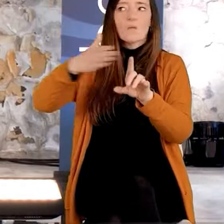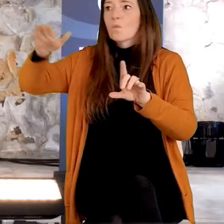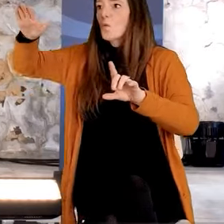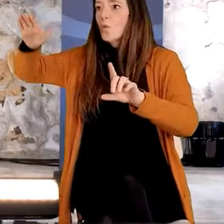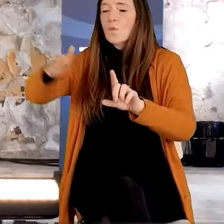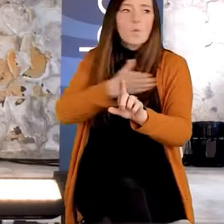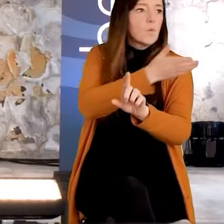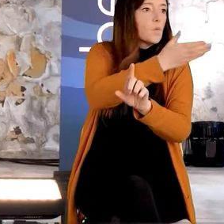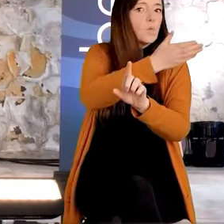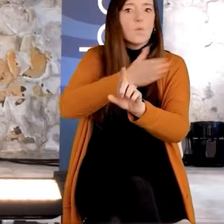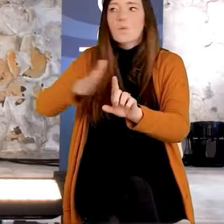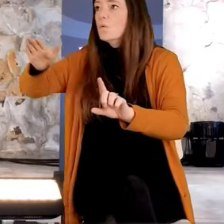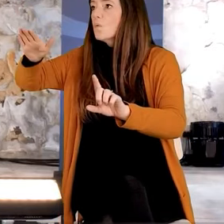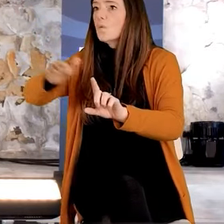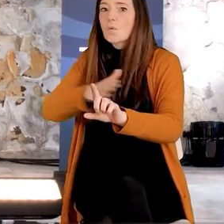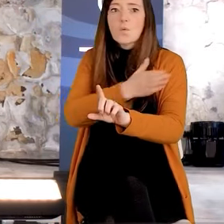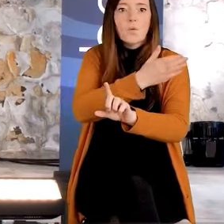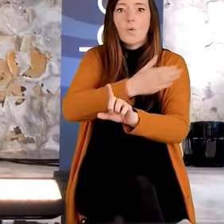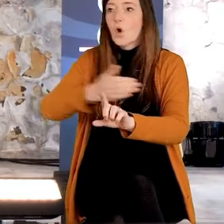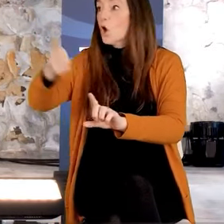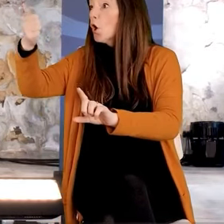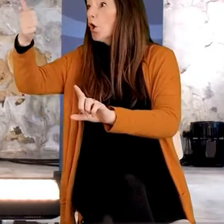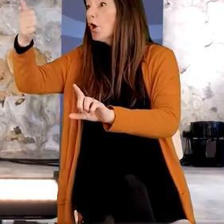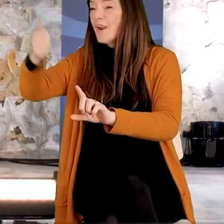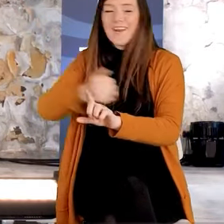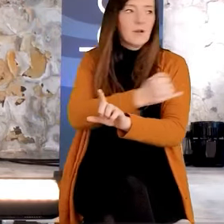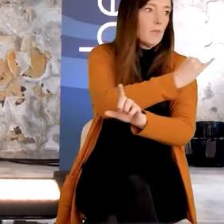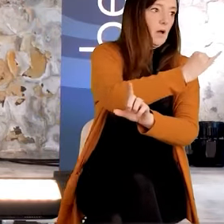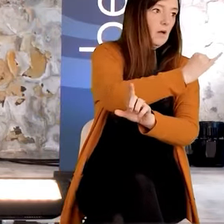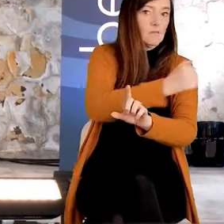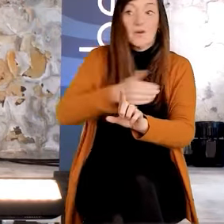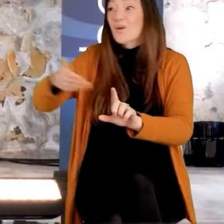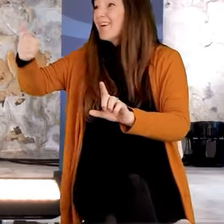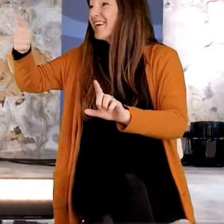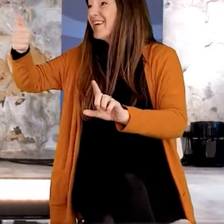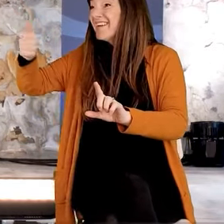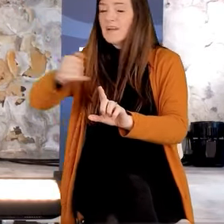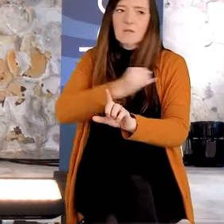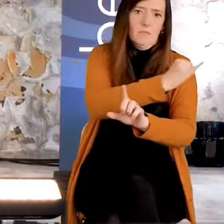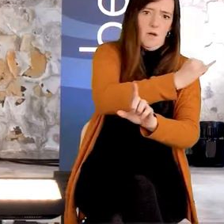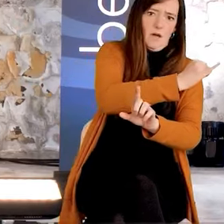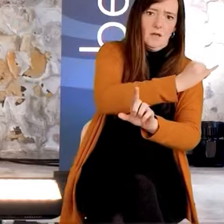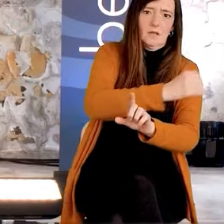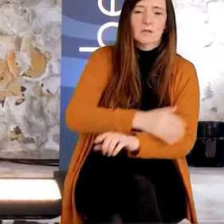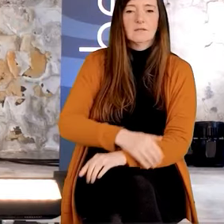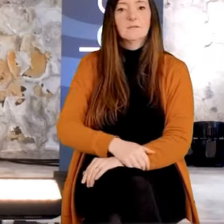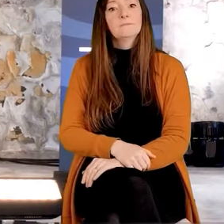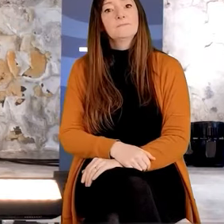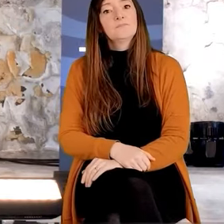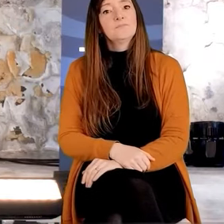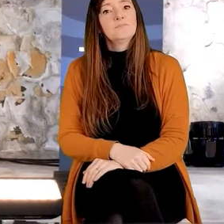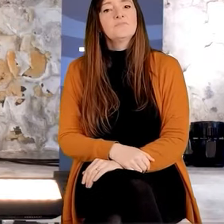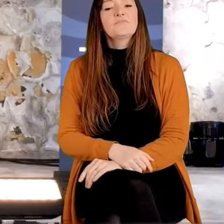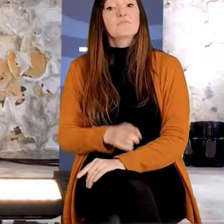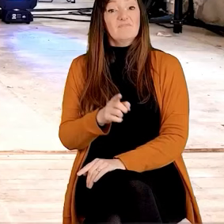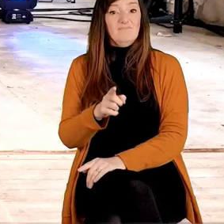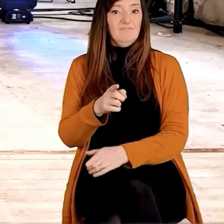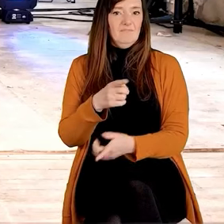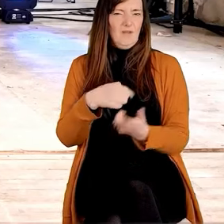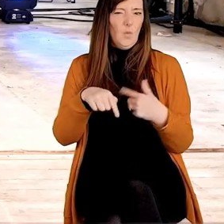this oscillation, this swinging to and fro in the psalm, good, bad,